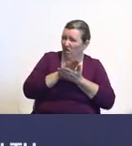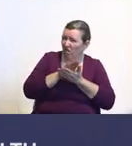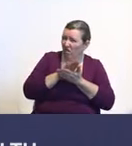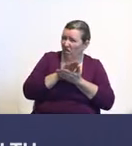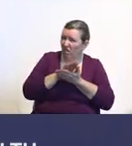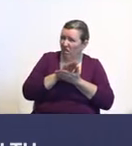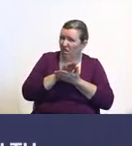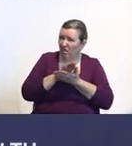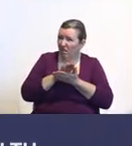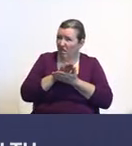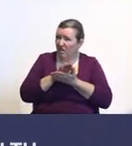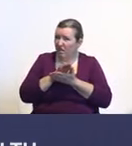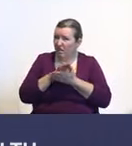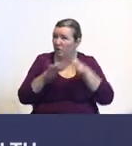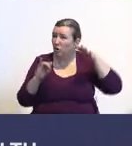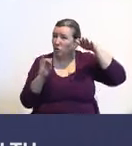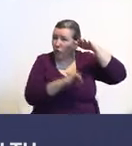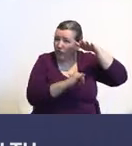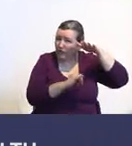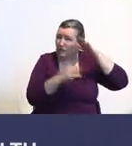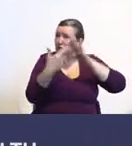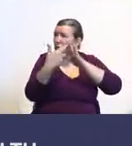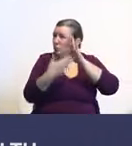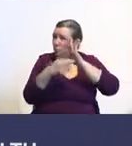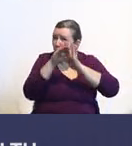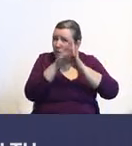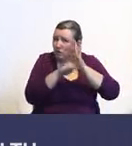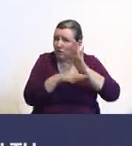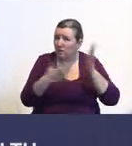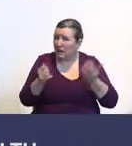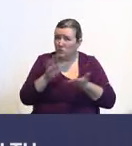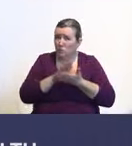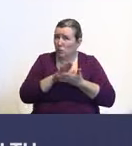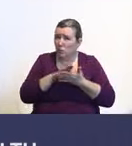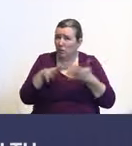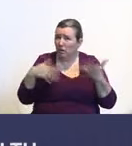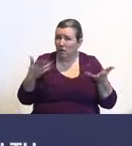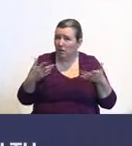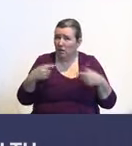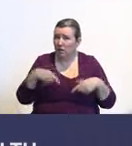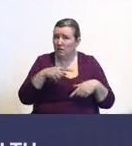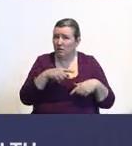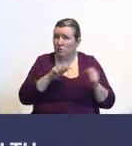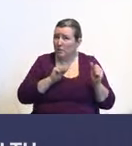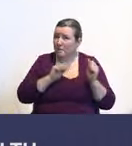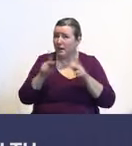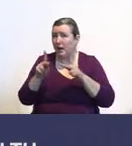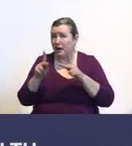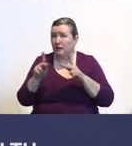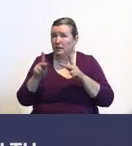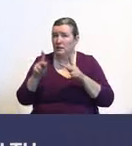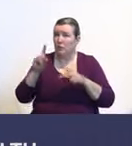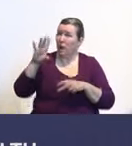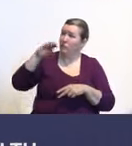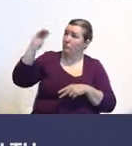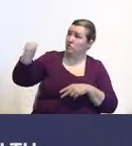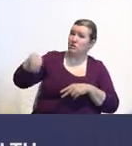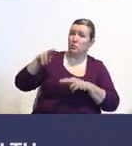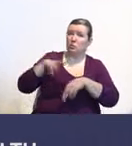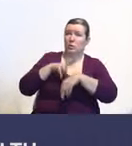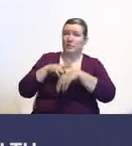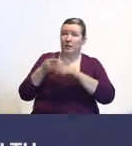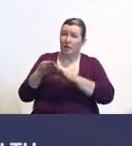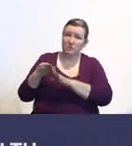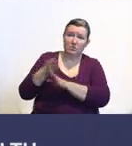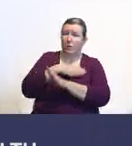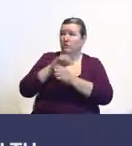recommendations rather than requirements, would it be possible for districts to return to pre-pandemic operations entirely under this guidance? Yeah. So on your